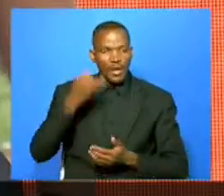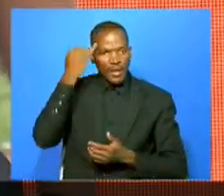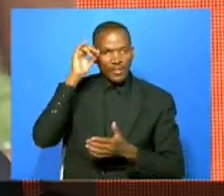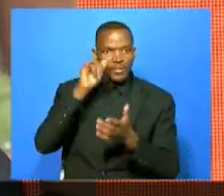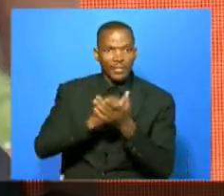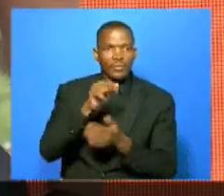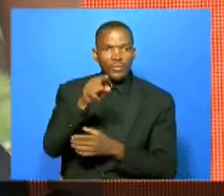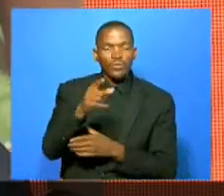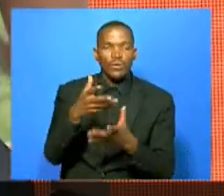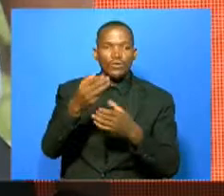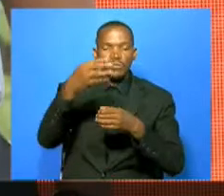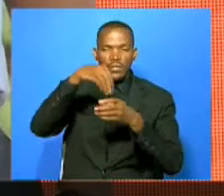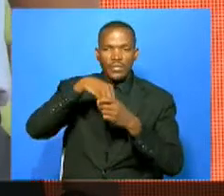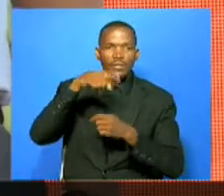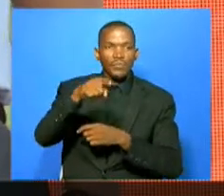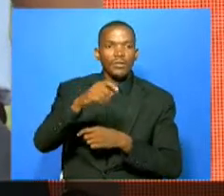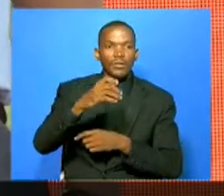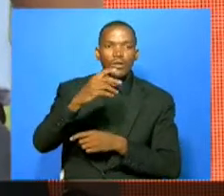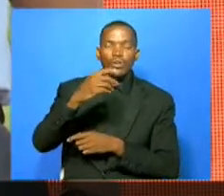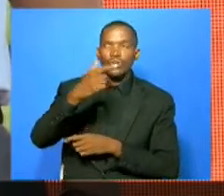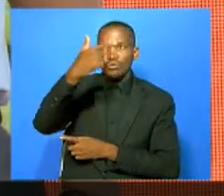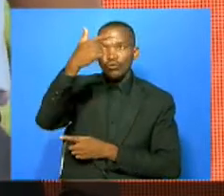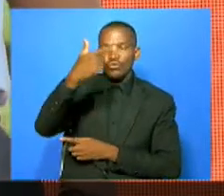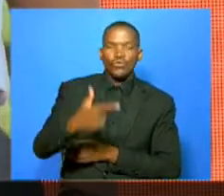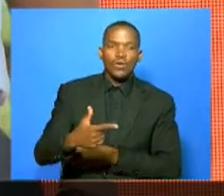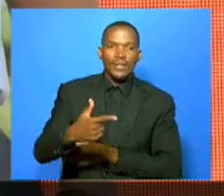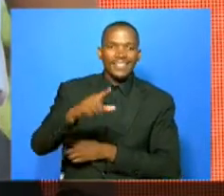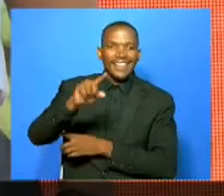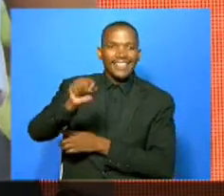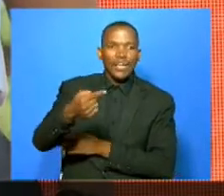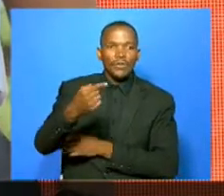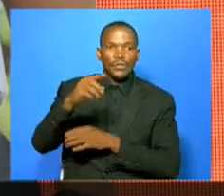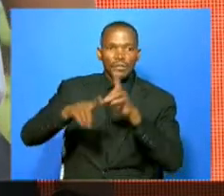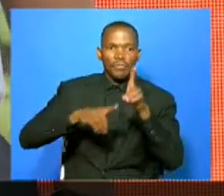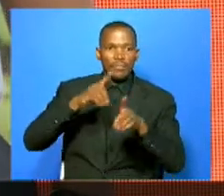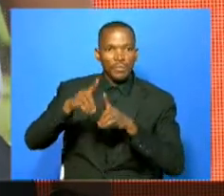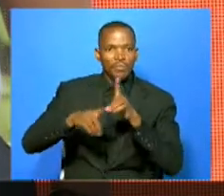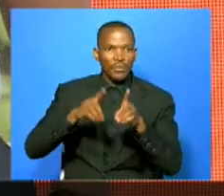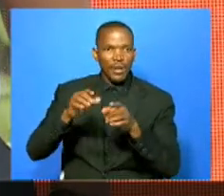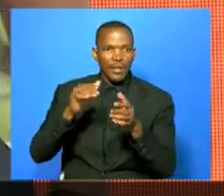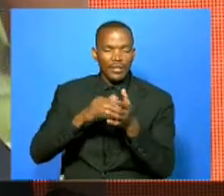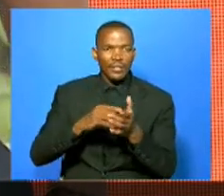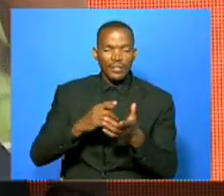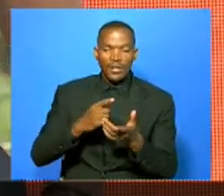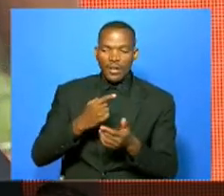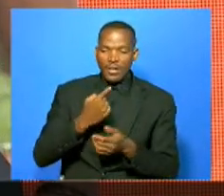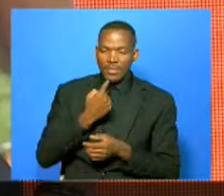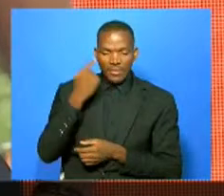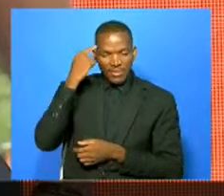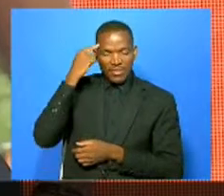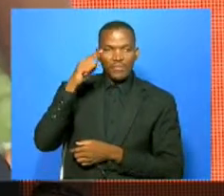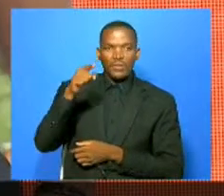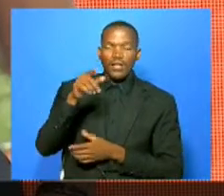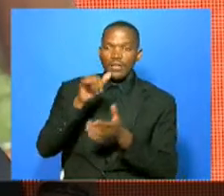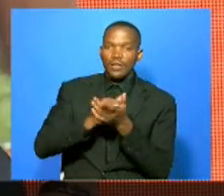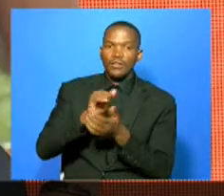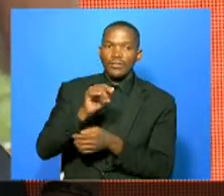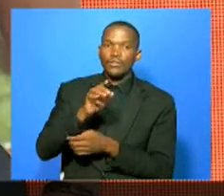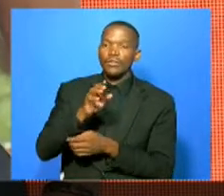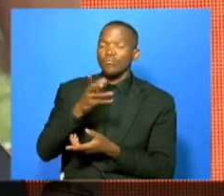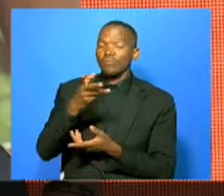employ about 200,000 people. I'm sure it's news to